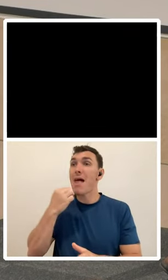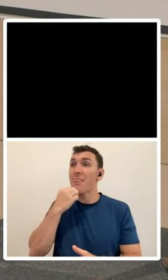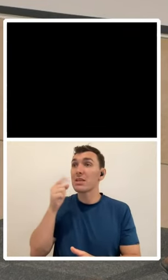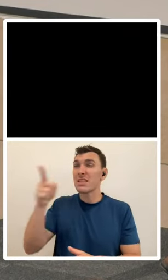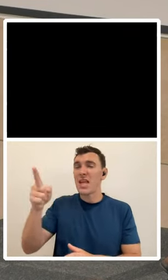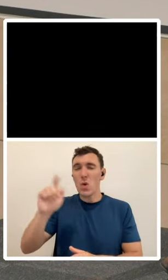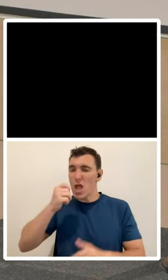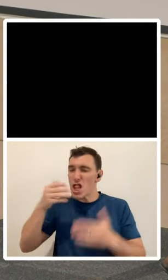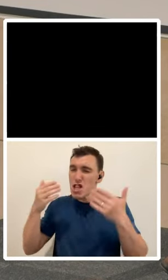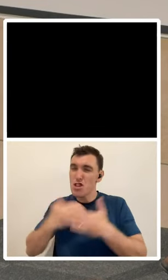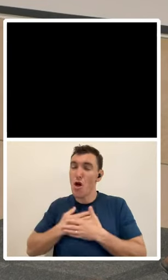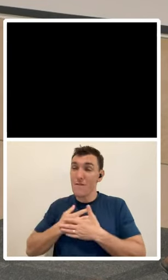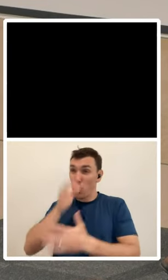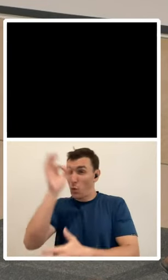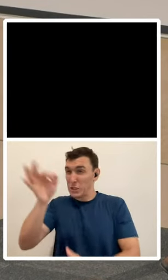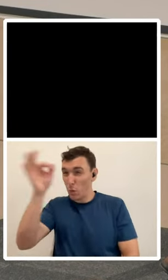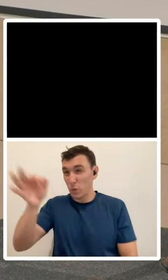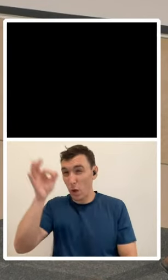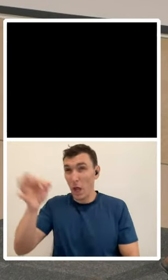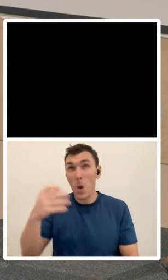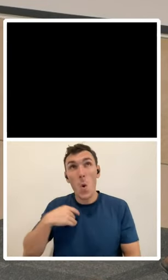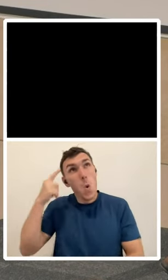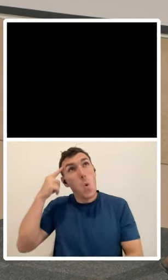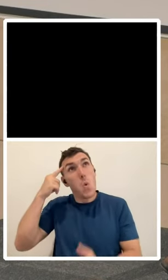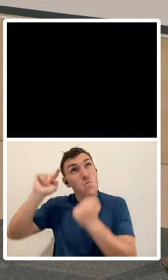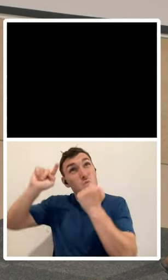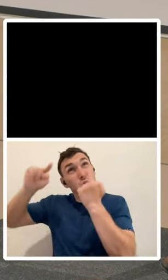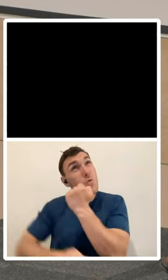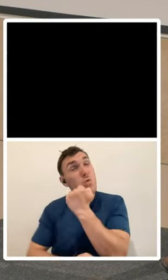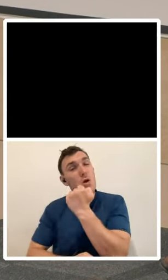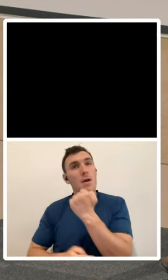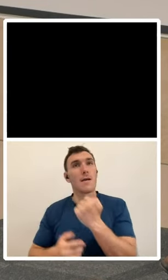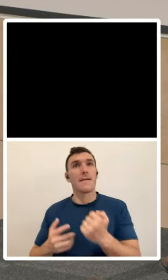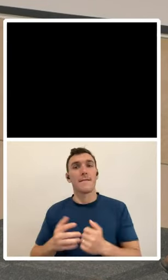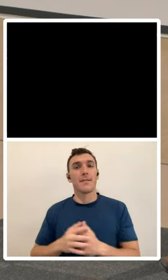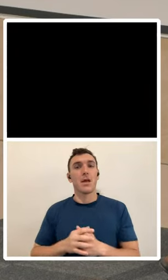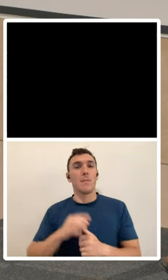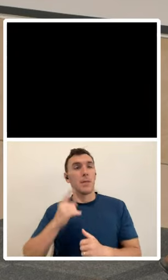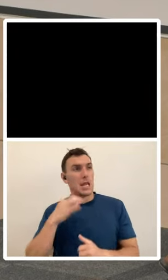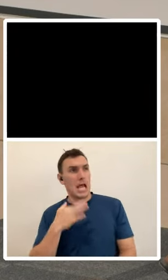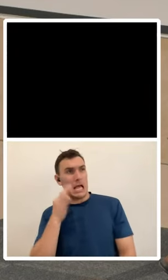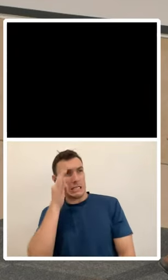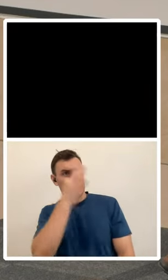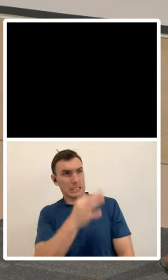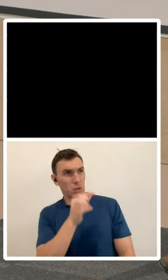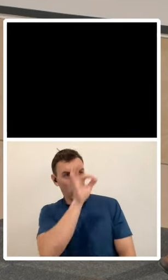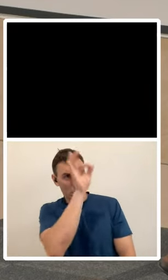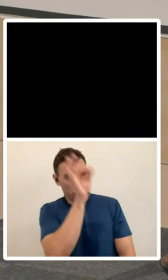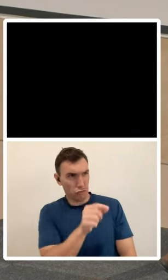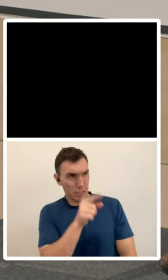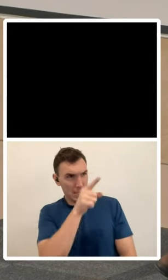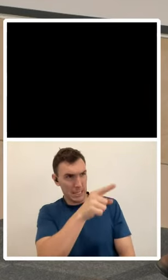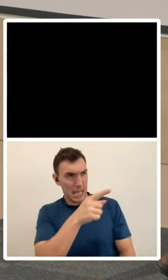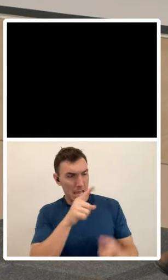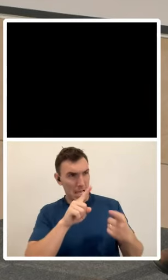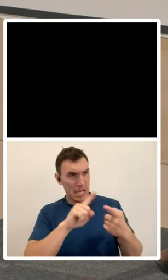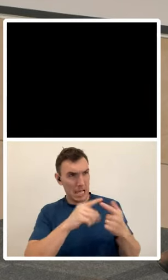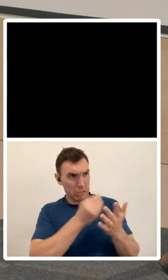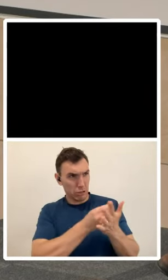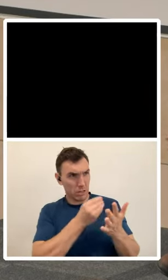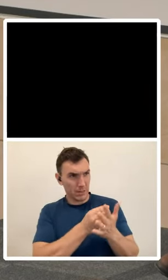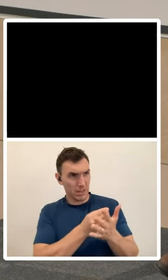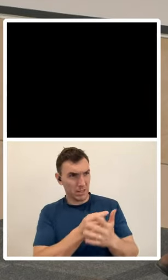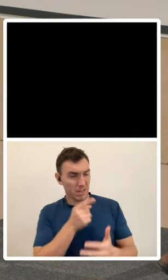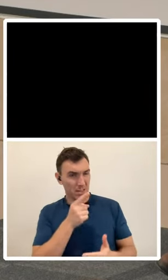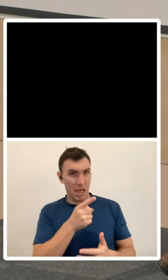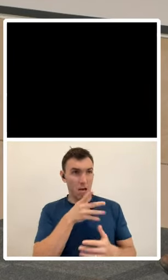not all of them, so defensive when asked questions. And I found that like such an interesting... Don't really answer. Exactly. They don't really. They just sort of